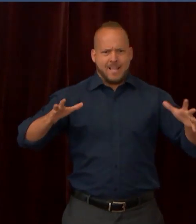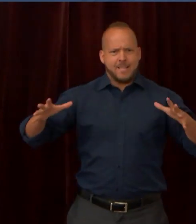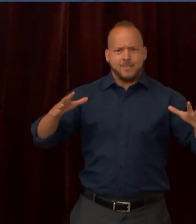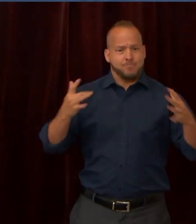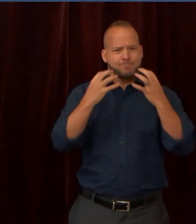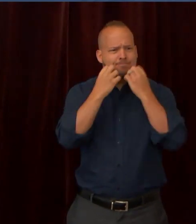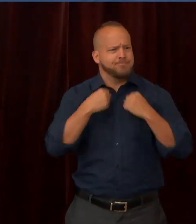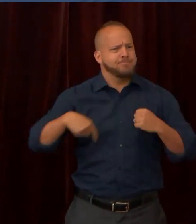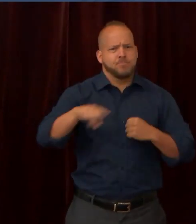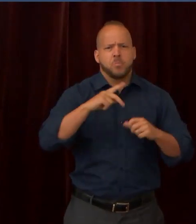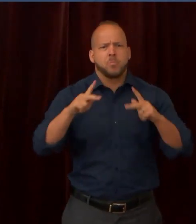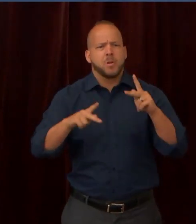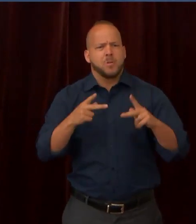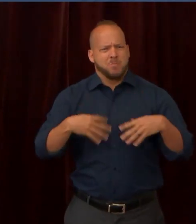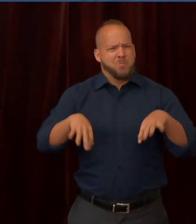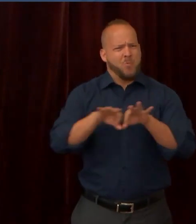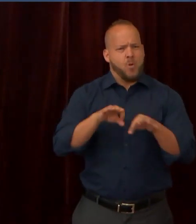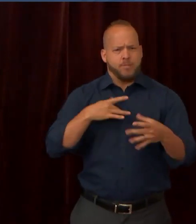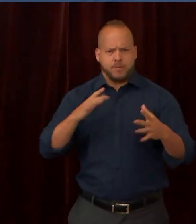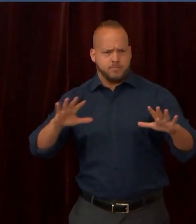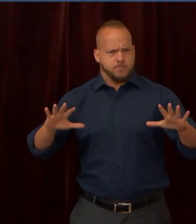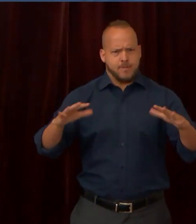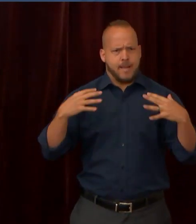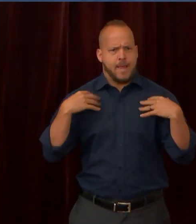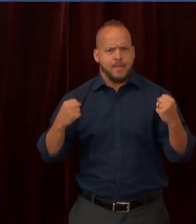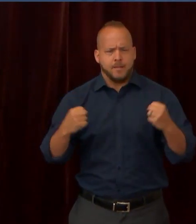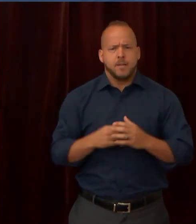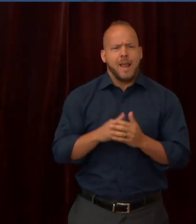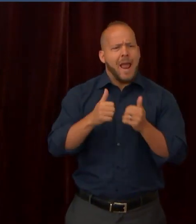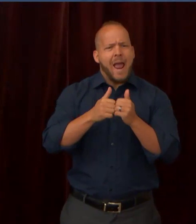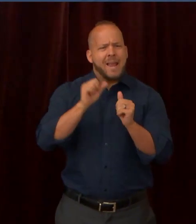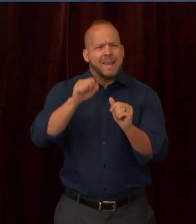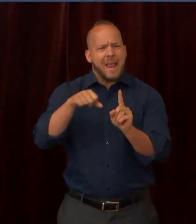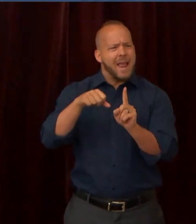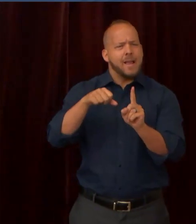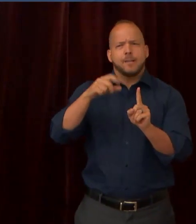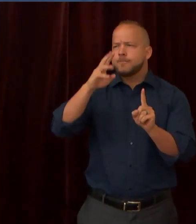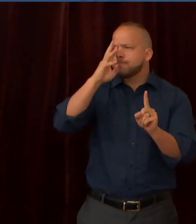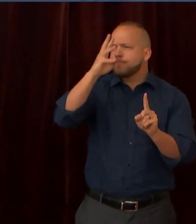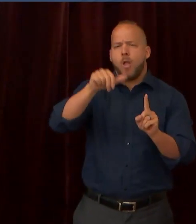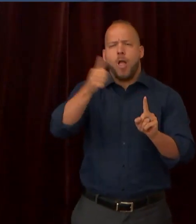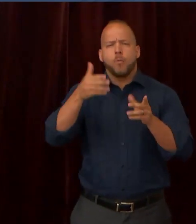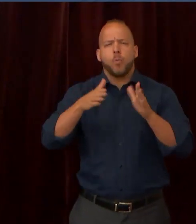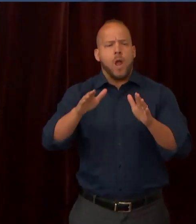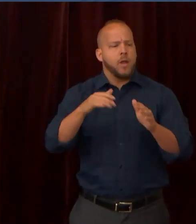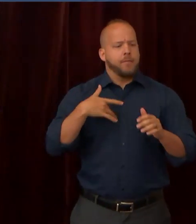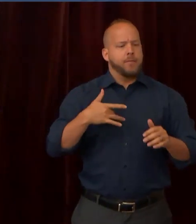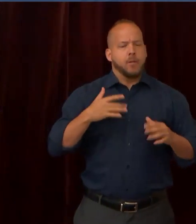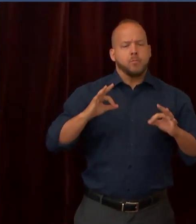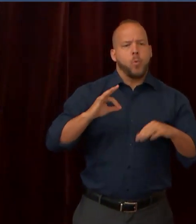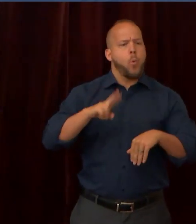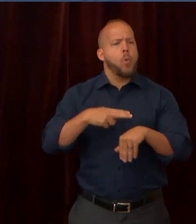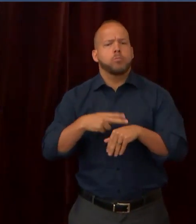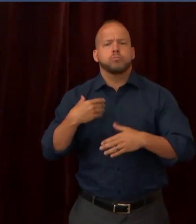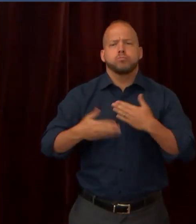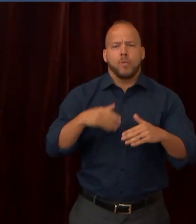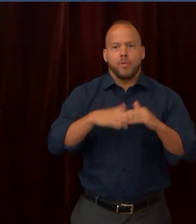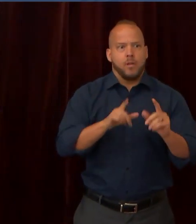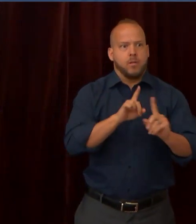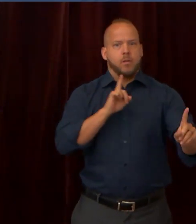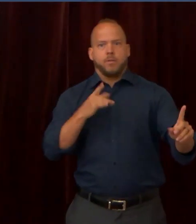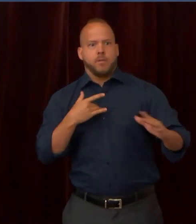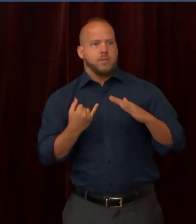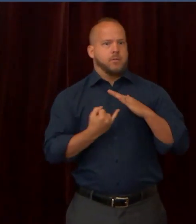creative ways to go about our lives so that we could jointly attempt to corral and suppress this deadly